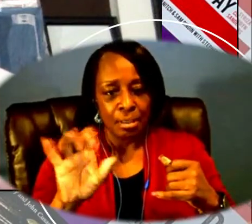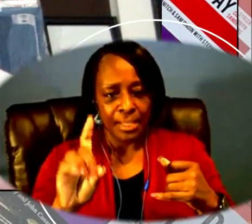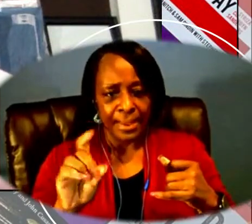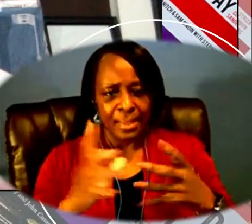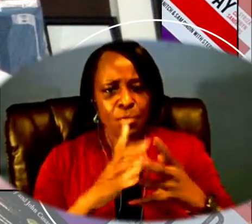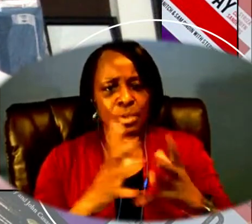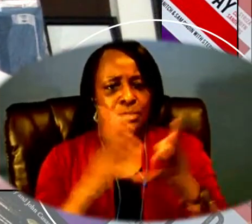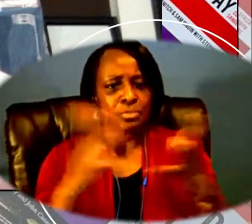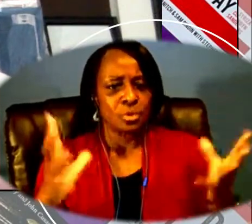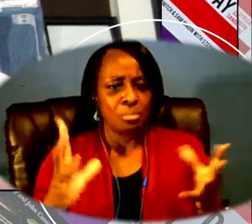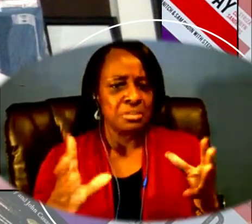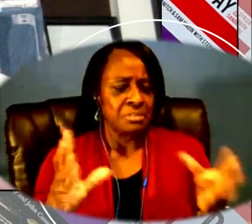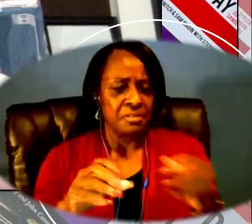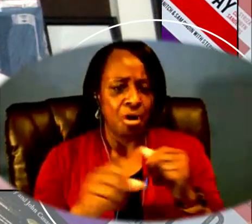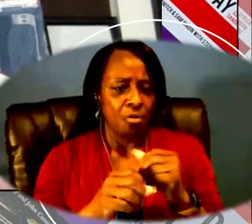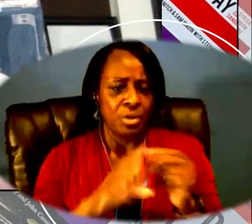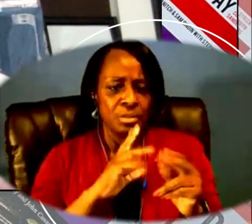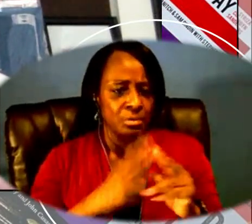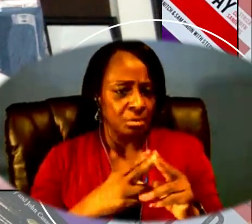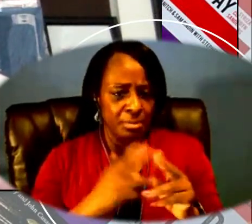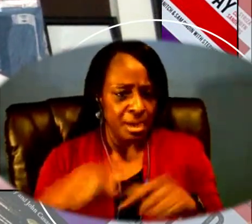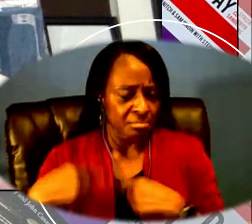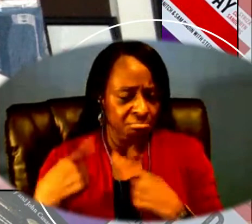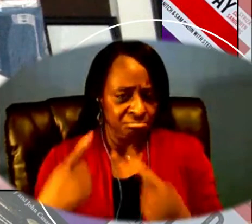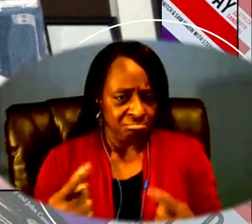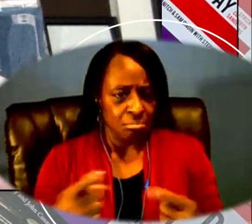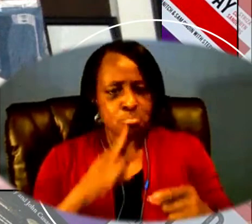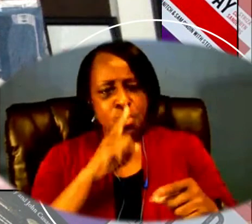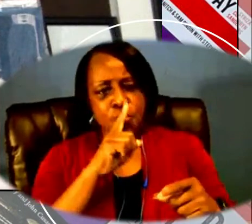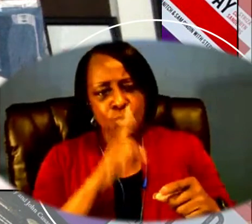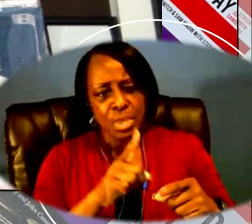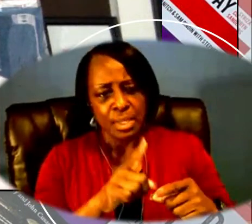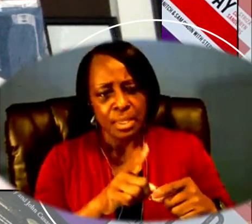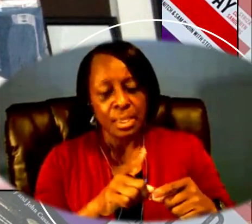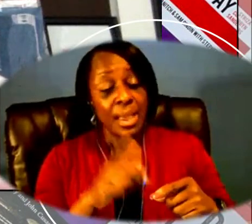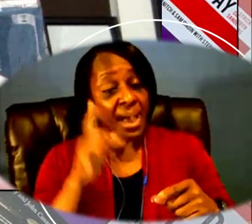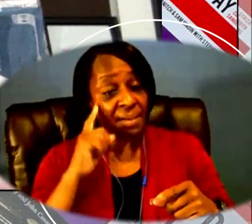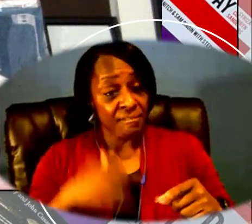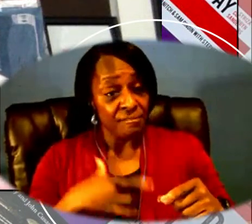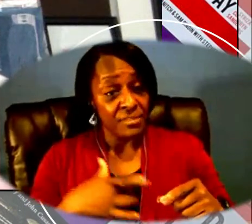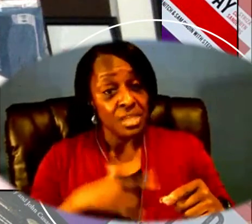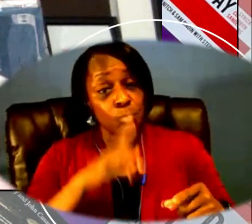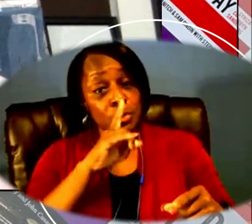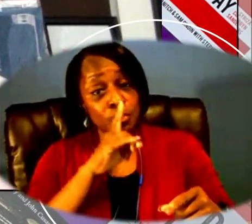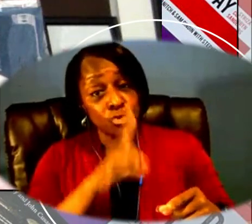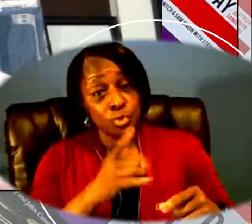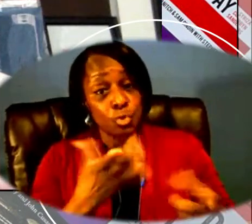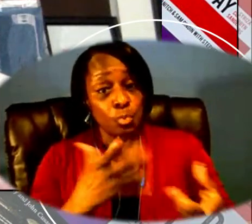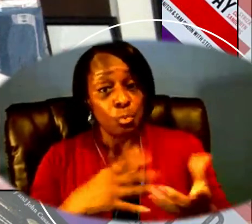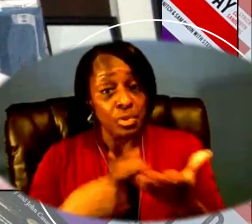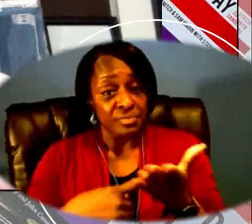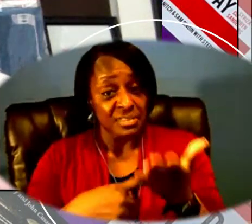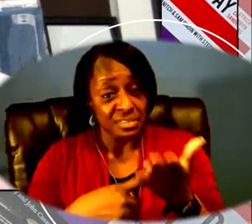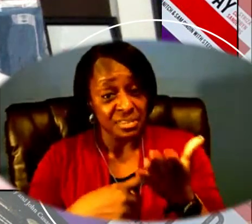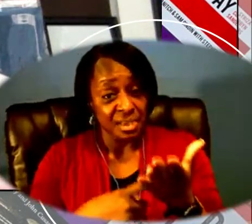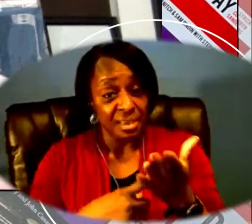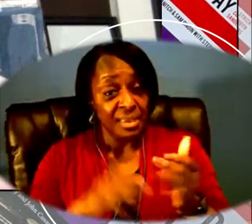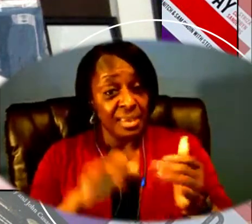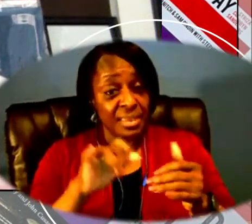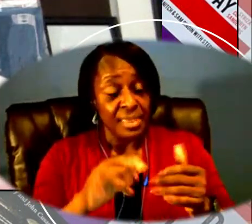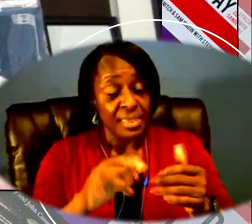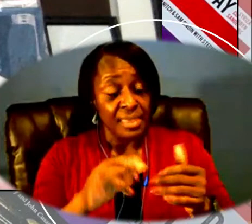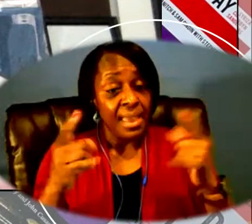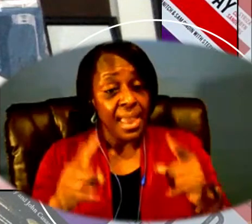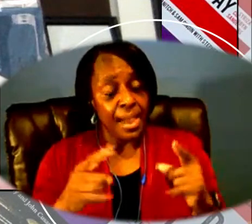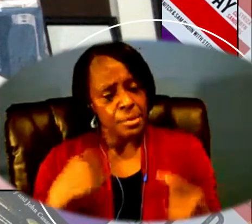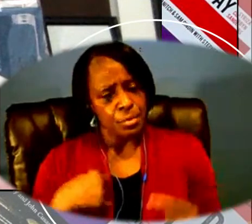conversation. But I think the perspective that really has held true, and the things that we've already been in conversation about, is that the fact that when we are